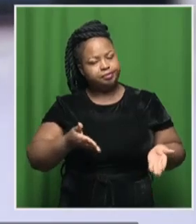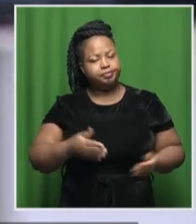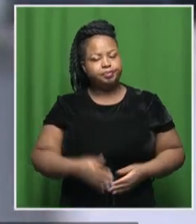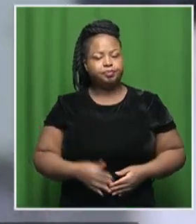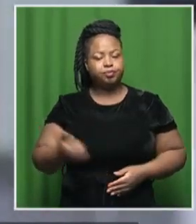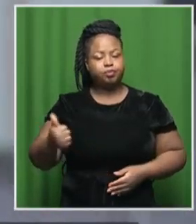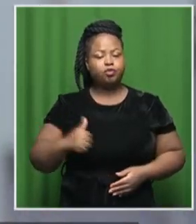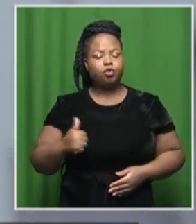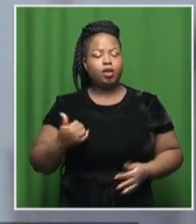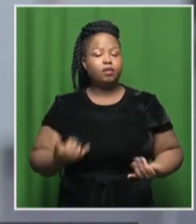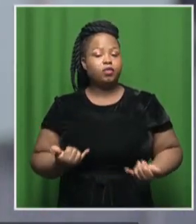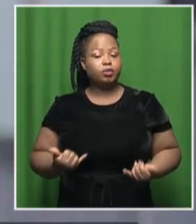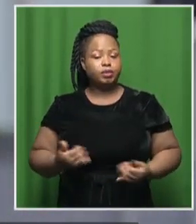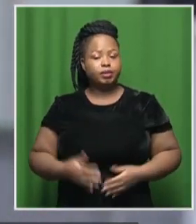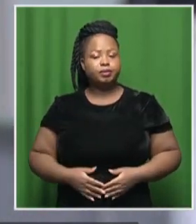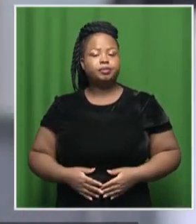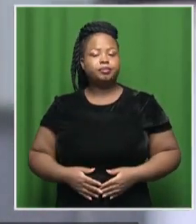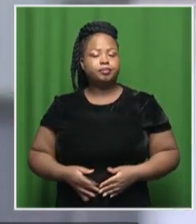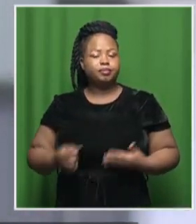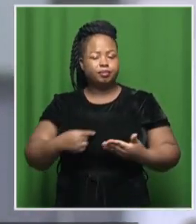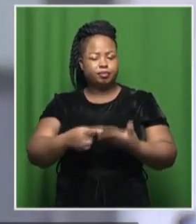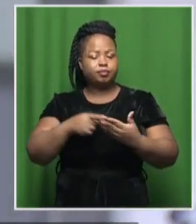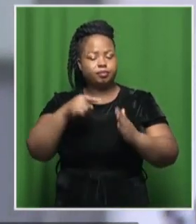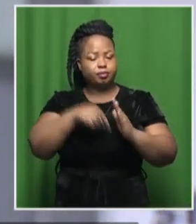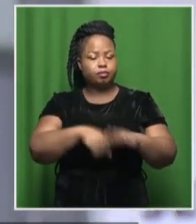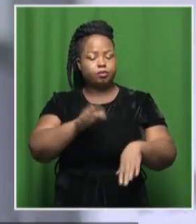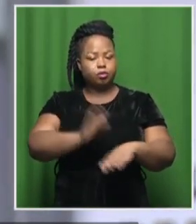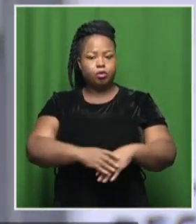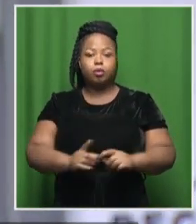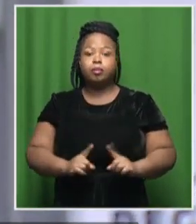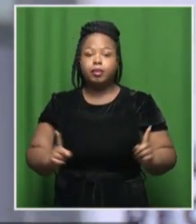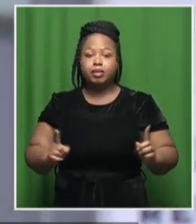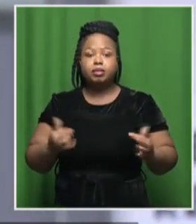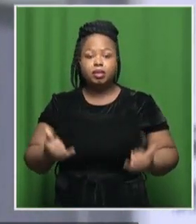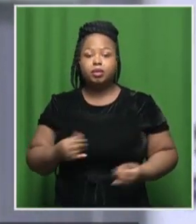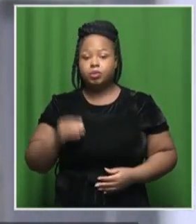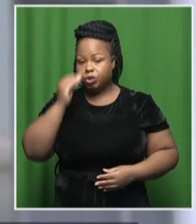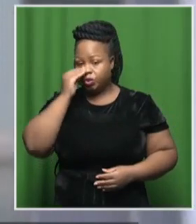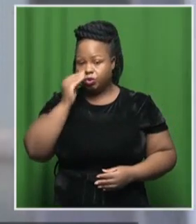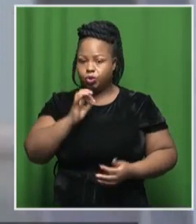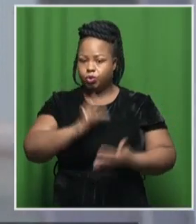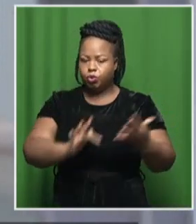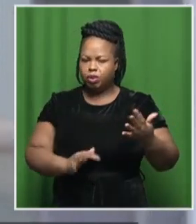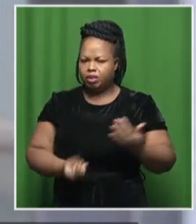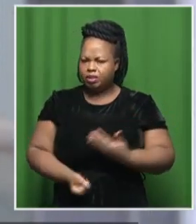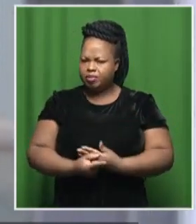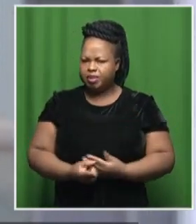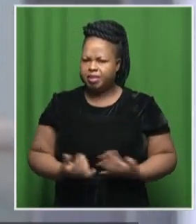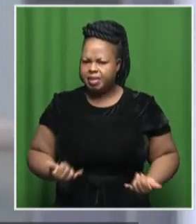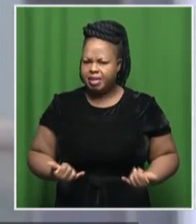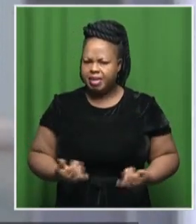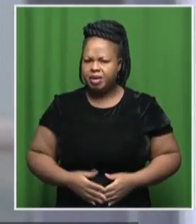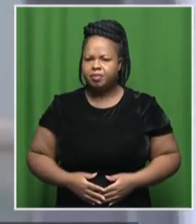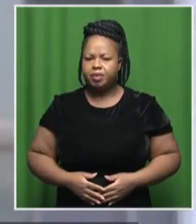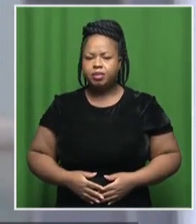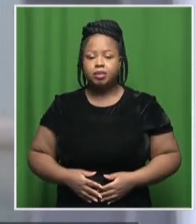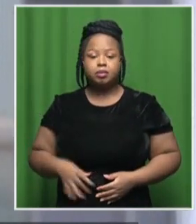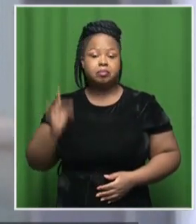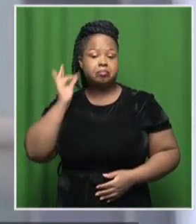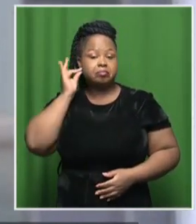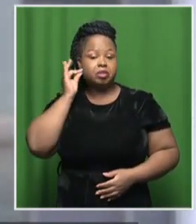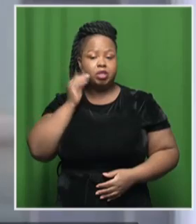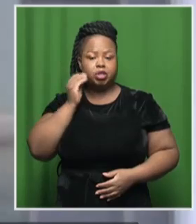Good luck for today. We, of course, will talk more about this, but there's a very big breaking news story that's currently happening. We are, of course, getting news